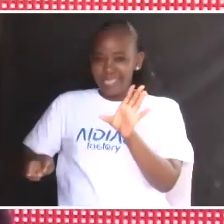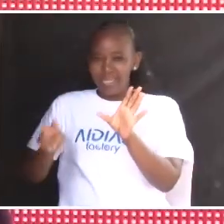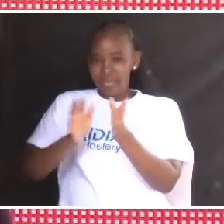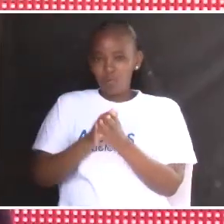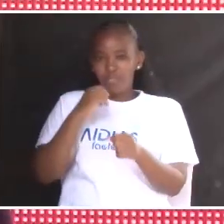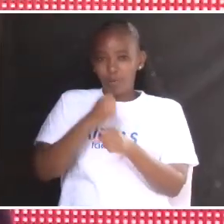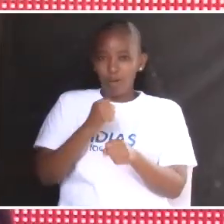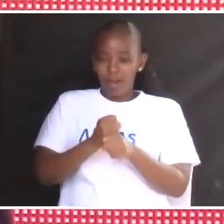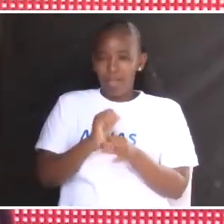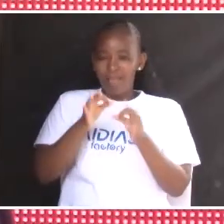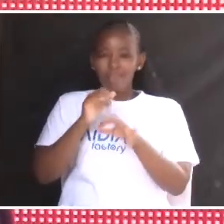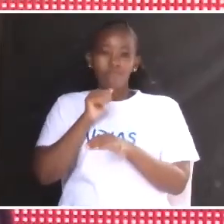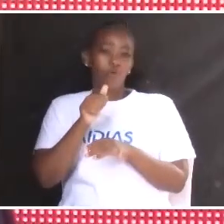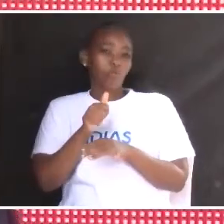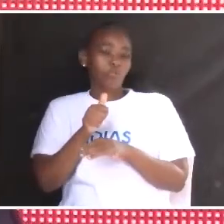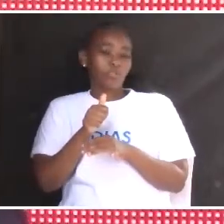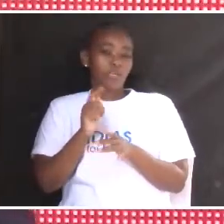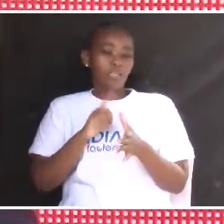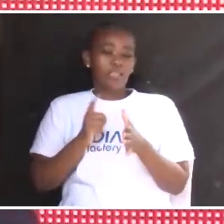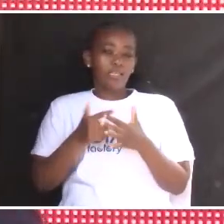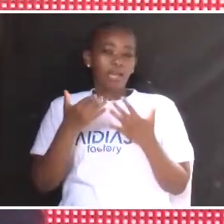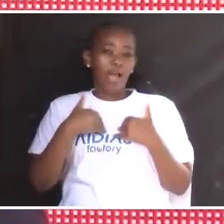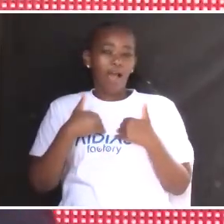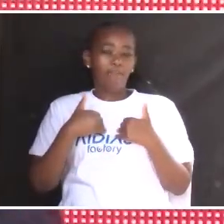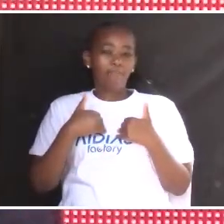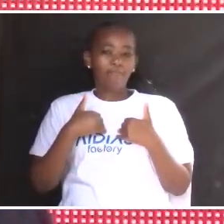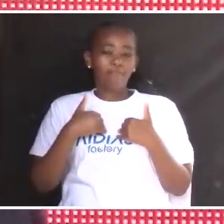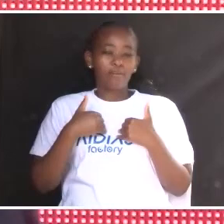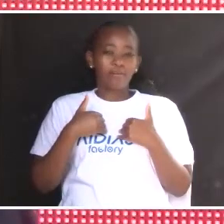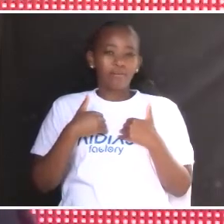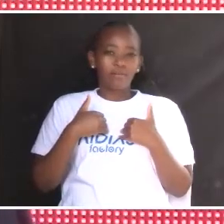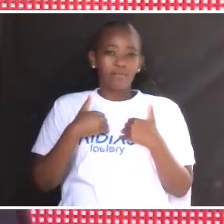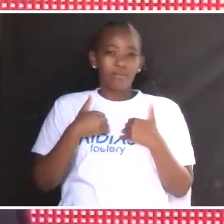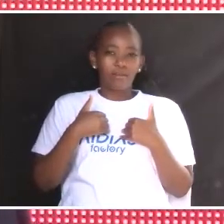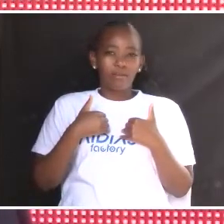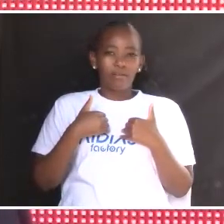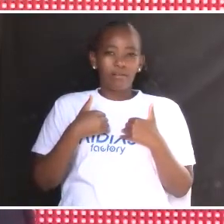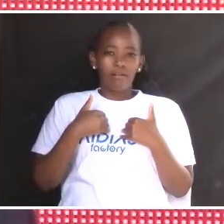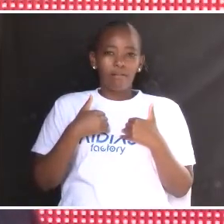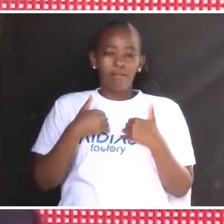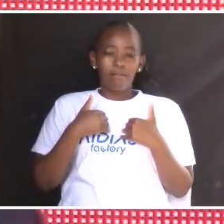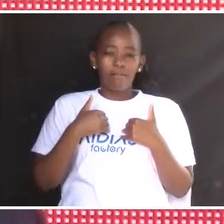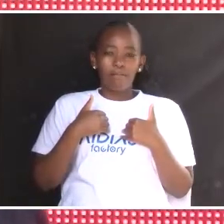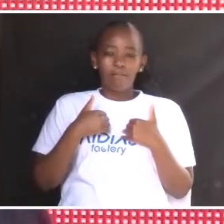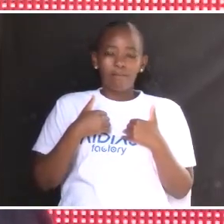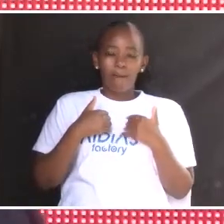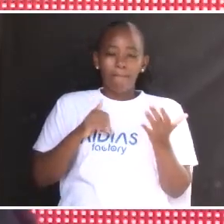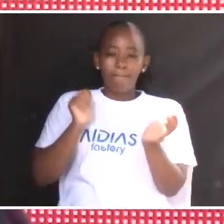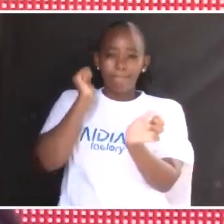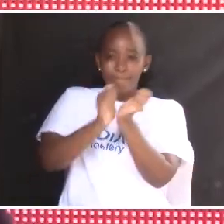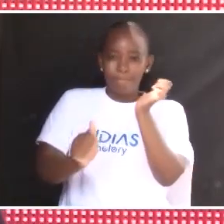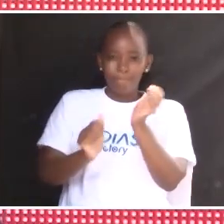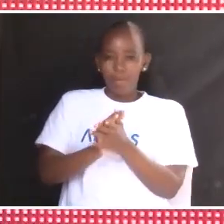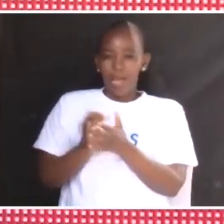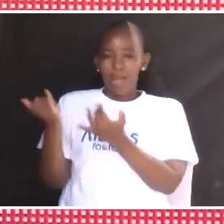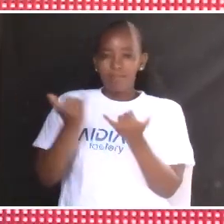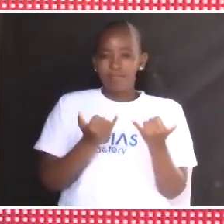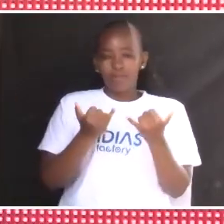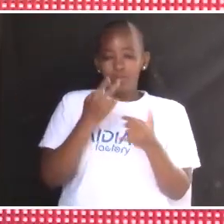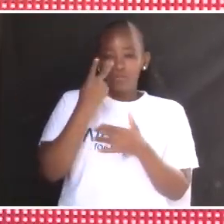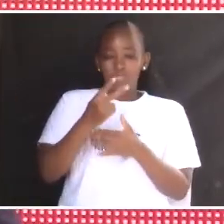work. If they don't do that, then there is a liability that falls on them. So I'll actually invite you to look at